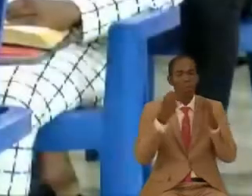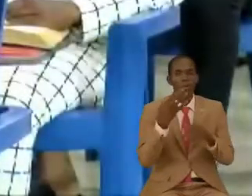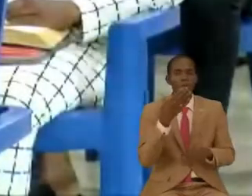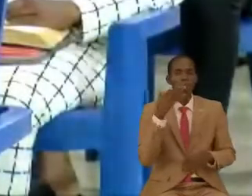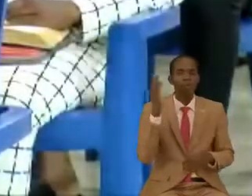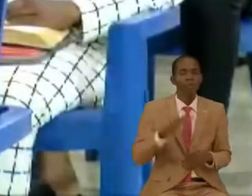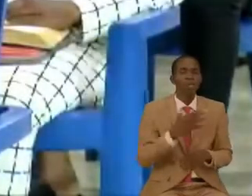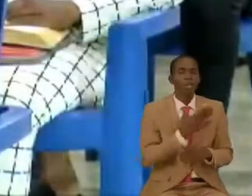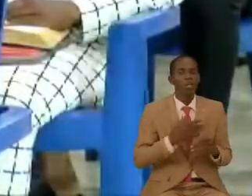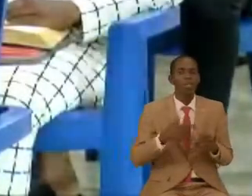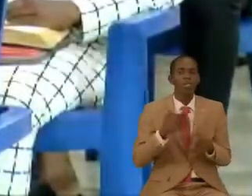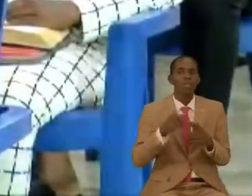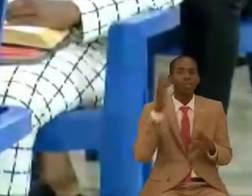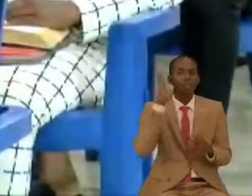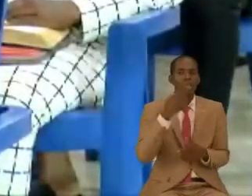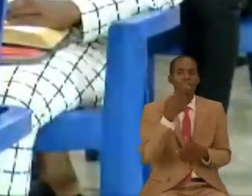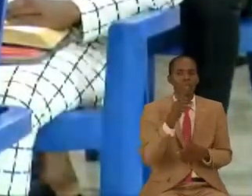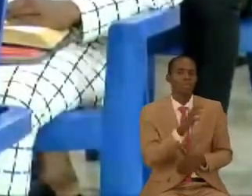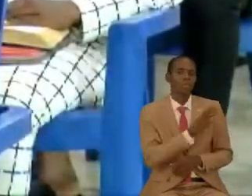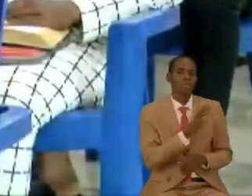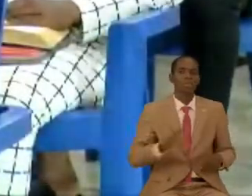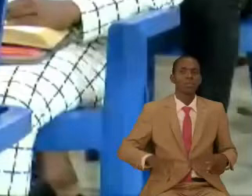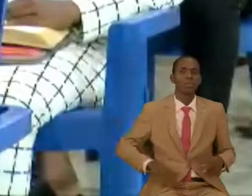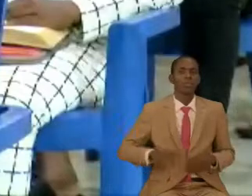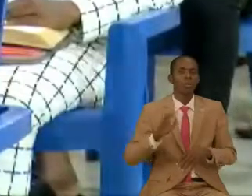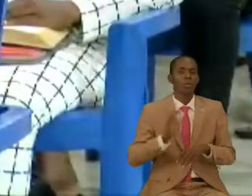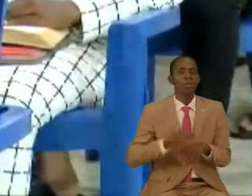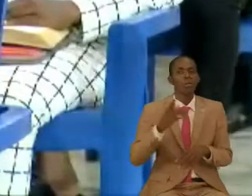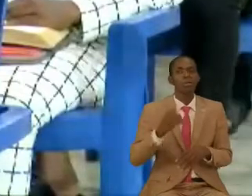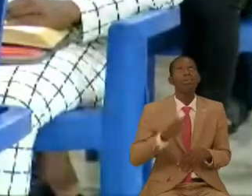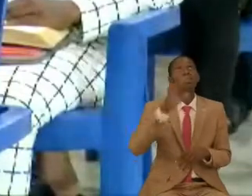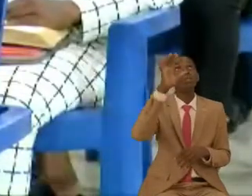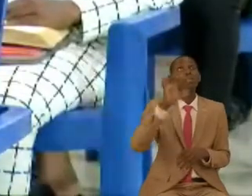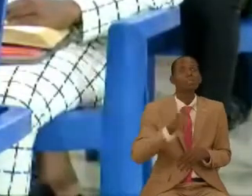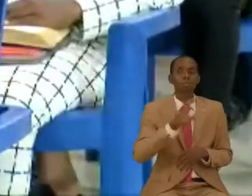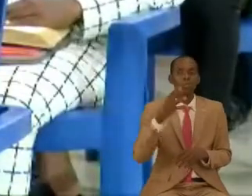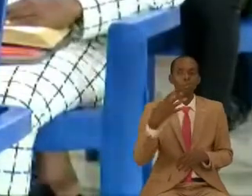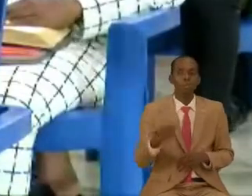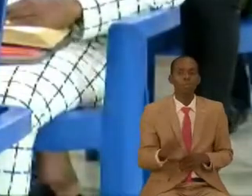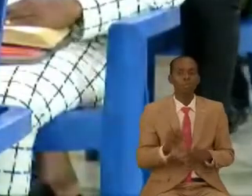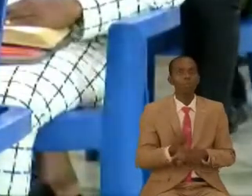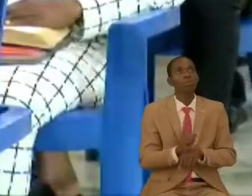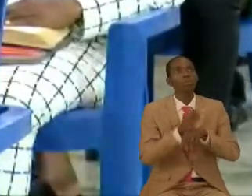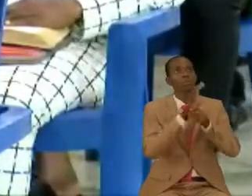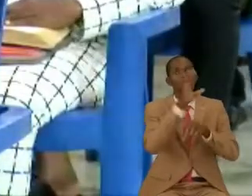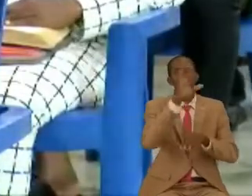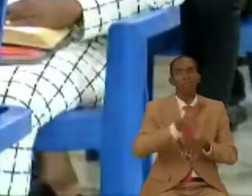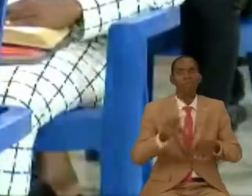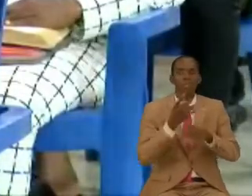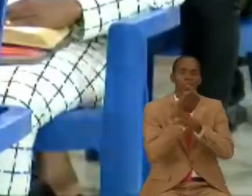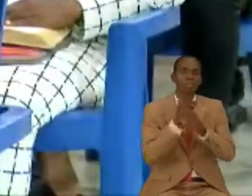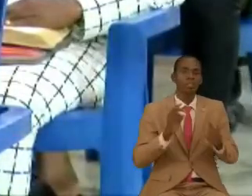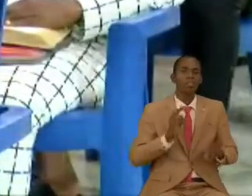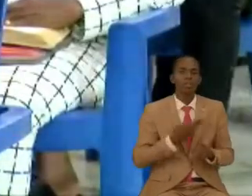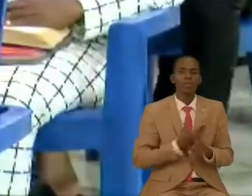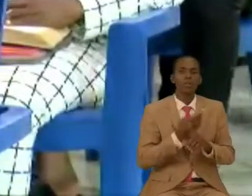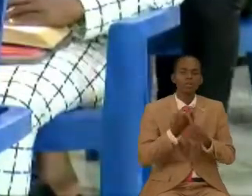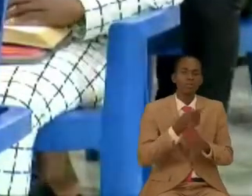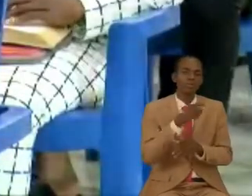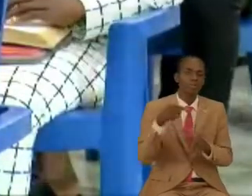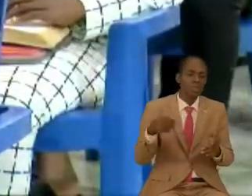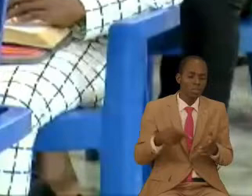he said, Christ on the cross of Calvary delivered us from